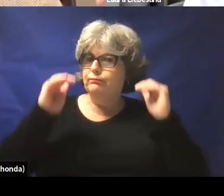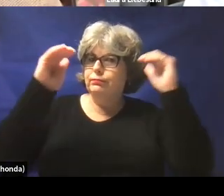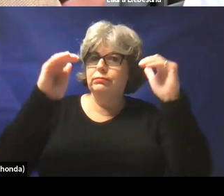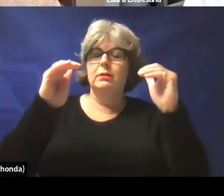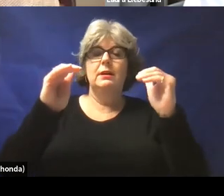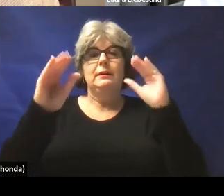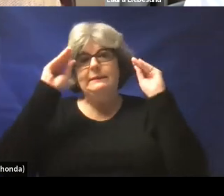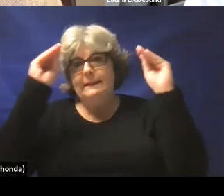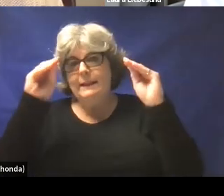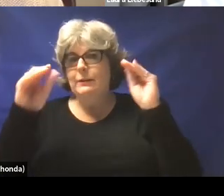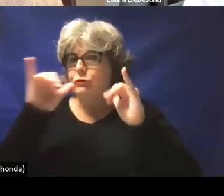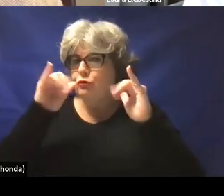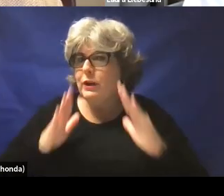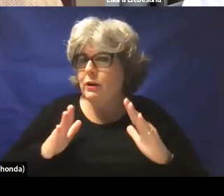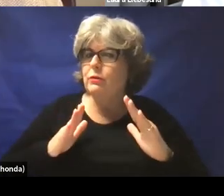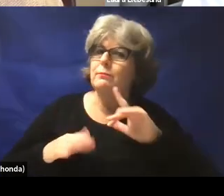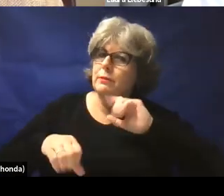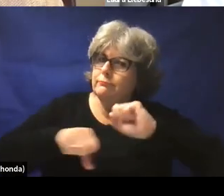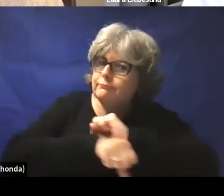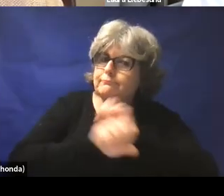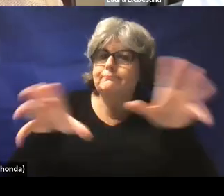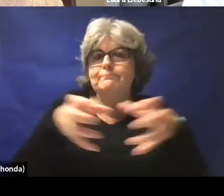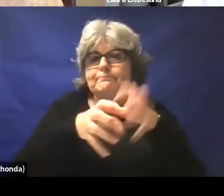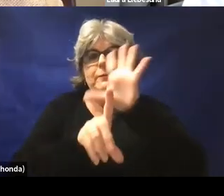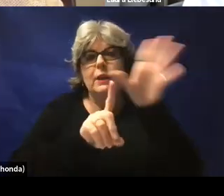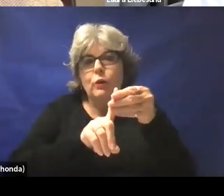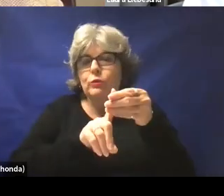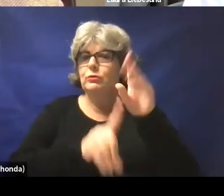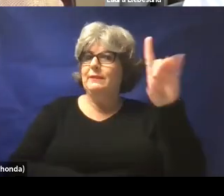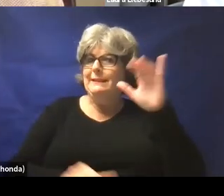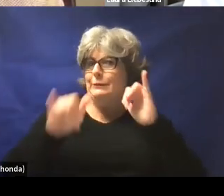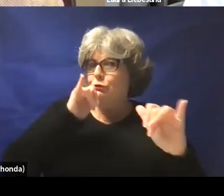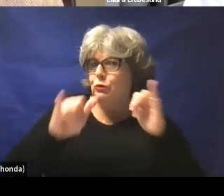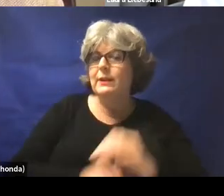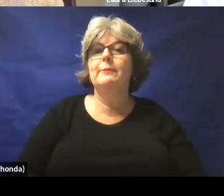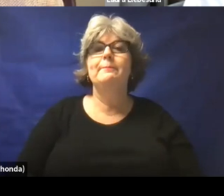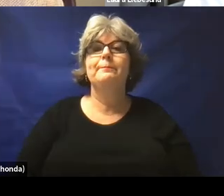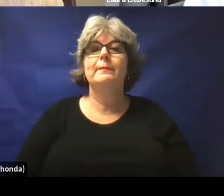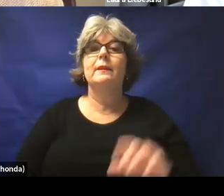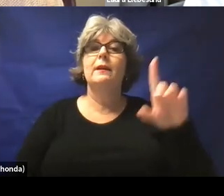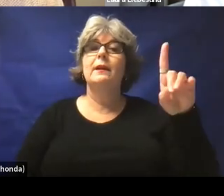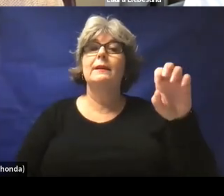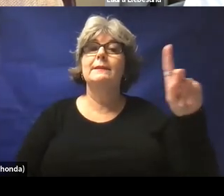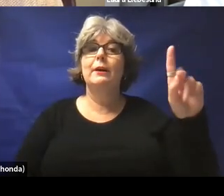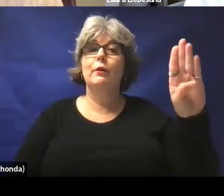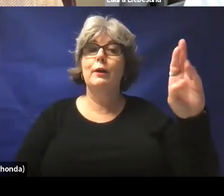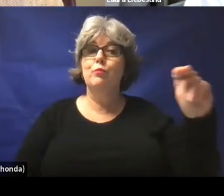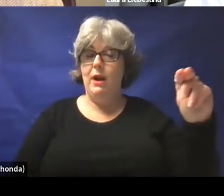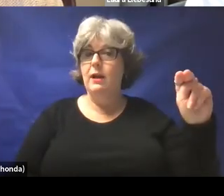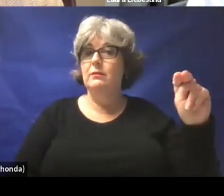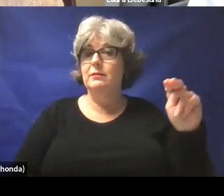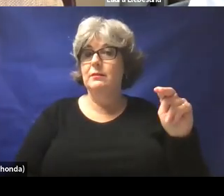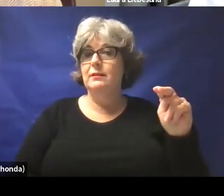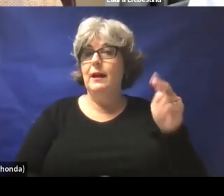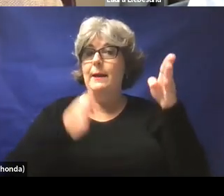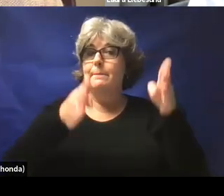educate drinkers, but really celebrate sort of the culture of drinking in DC. So there were bartenders like Derek Brown. He was a